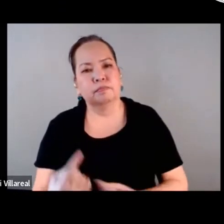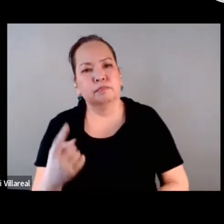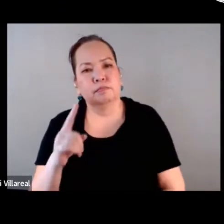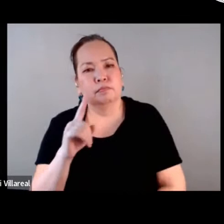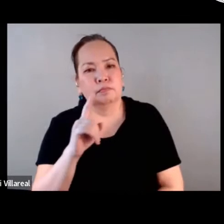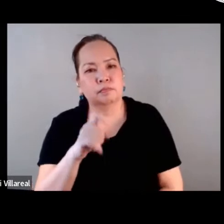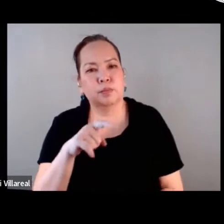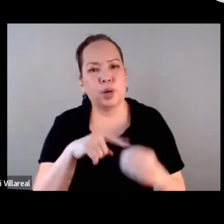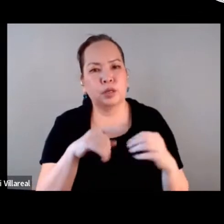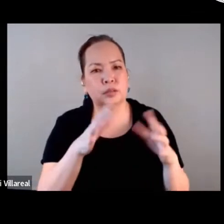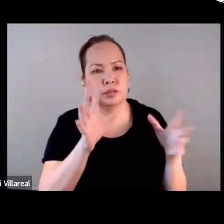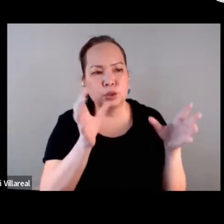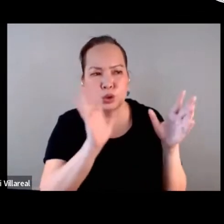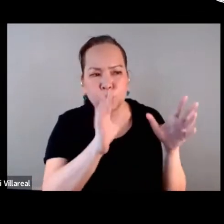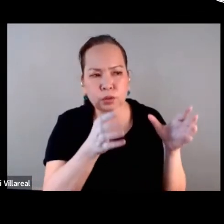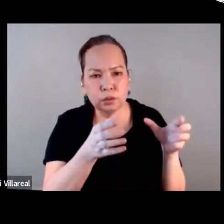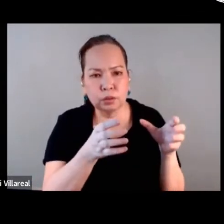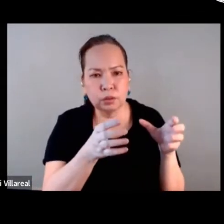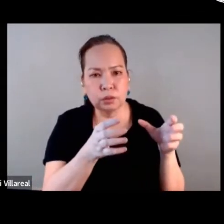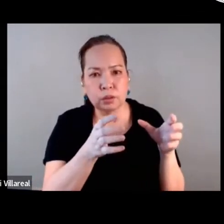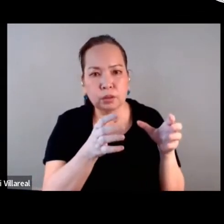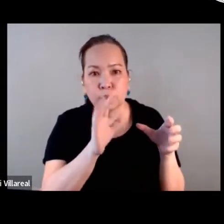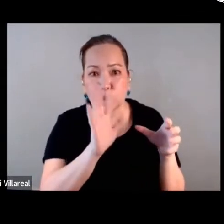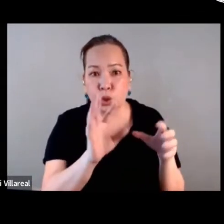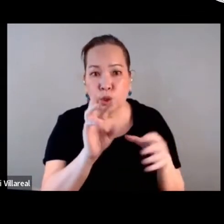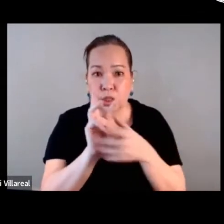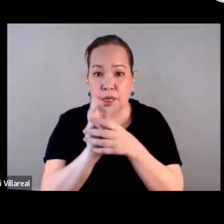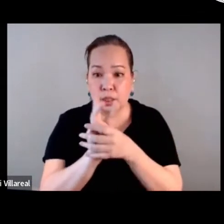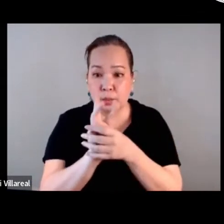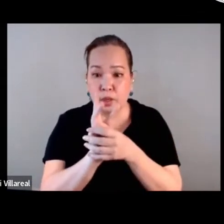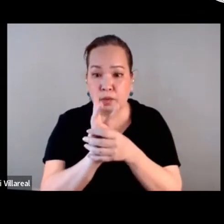pong departamento nyo under DepEd din yan?